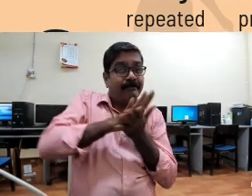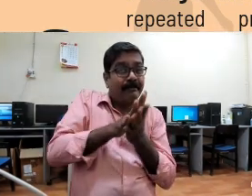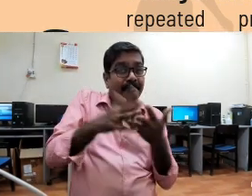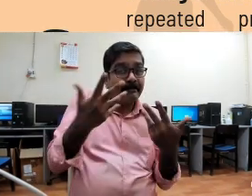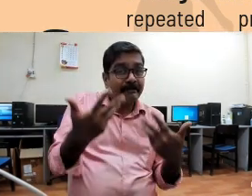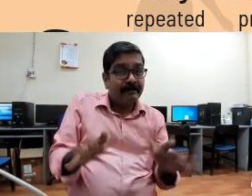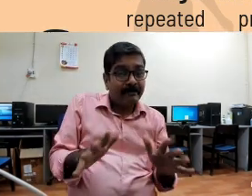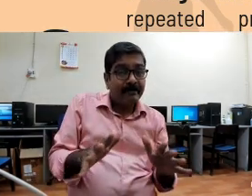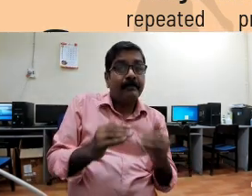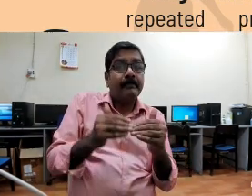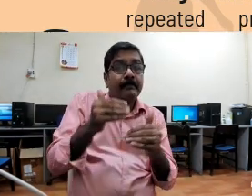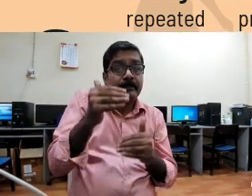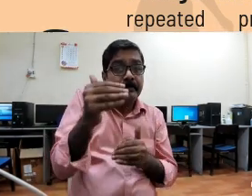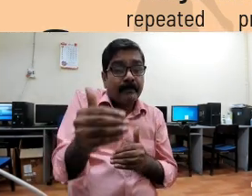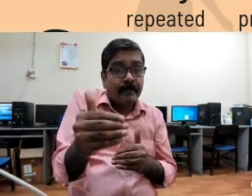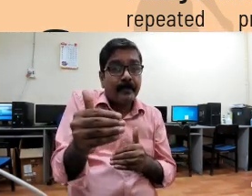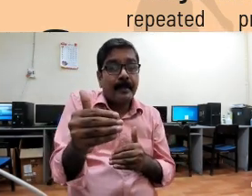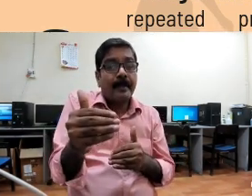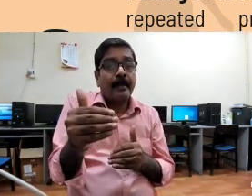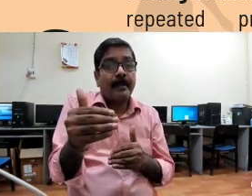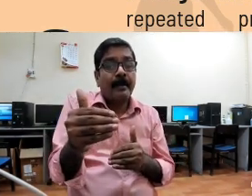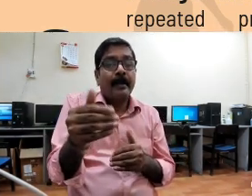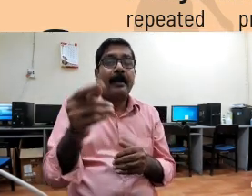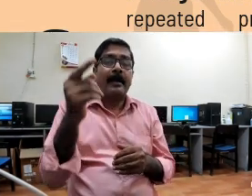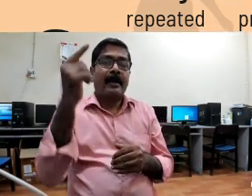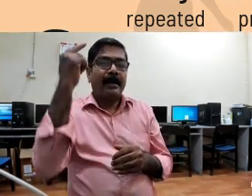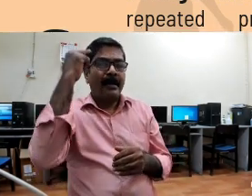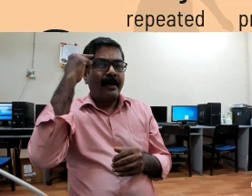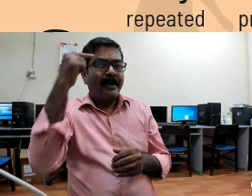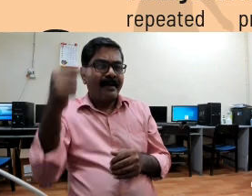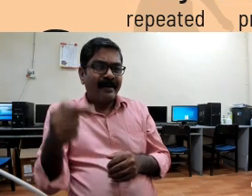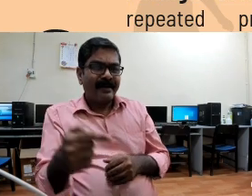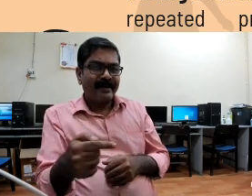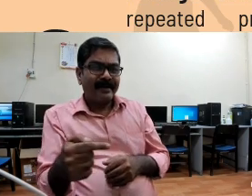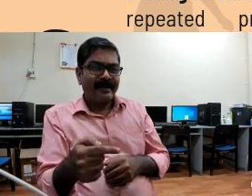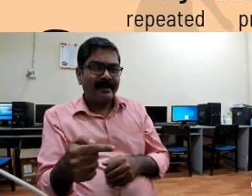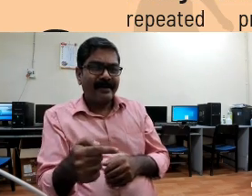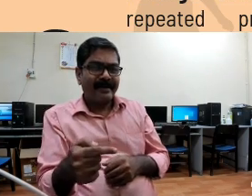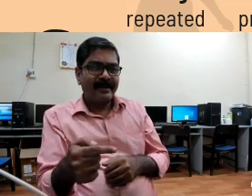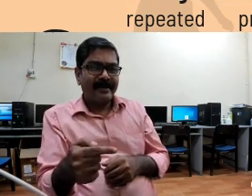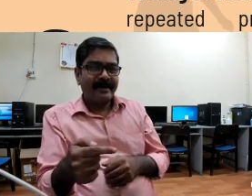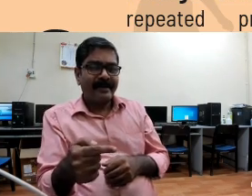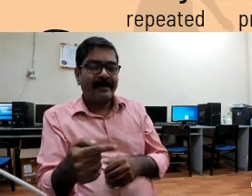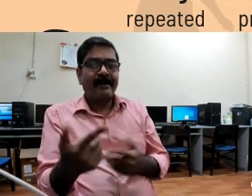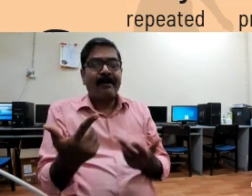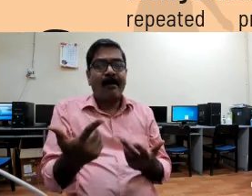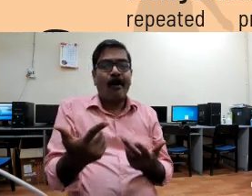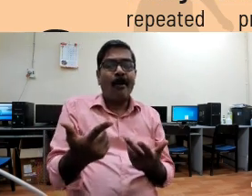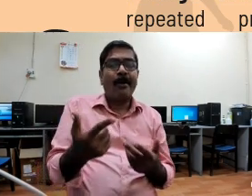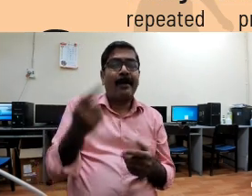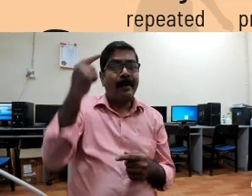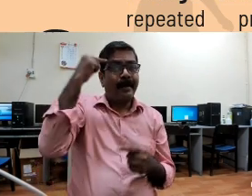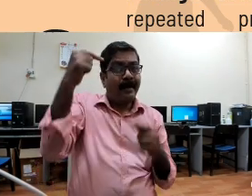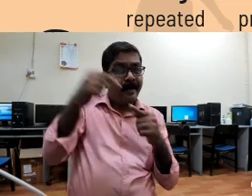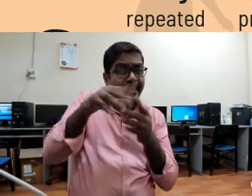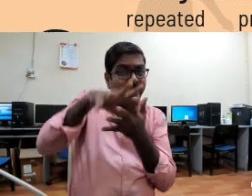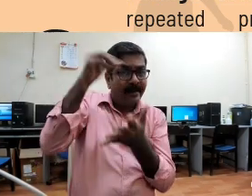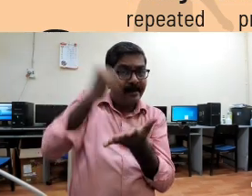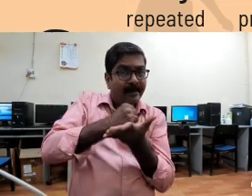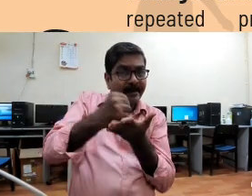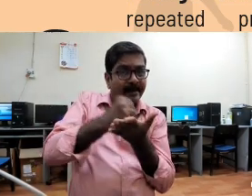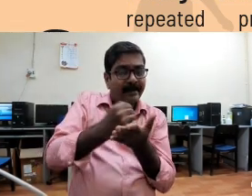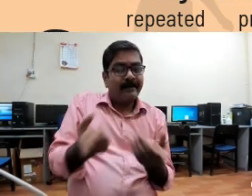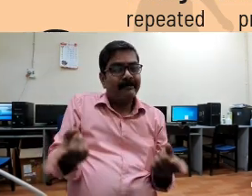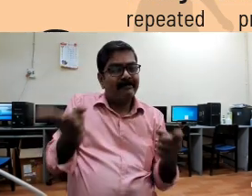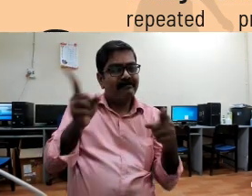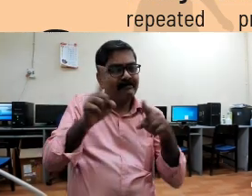ones. Discrimination is learning to discriminate between main conditioned stimulus and other related